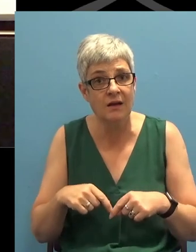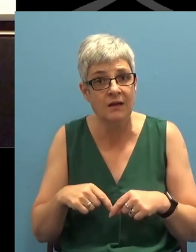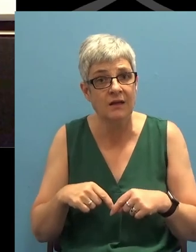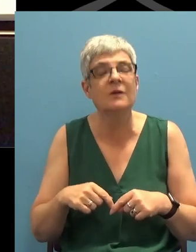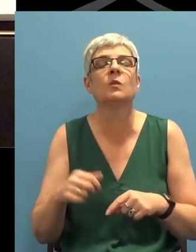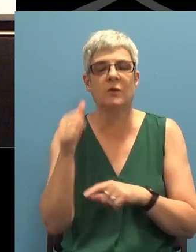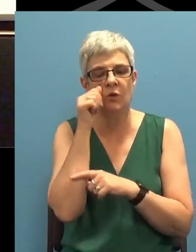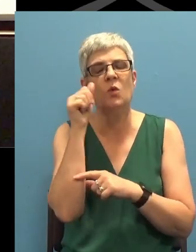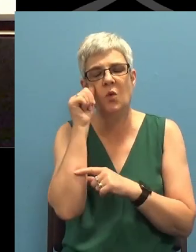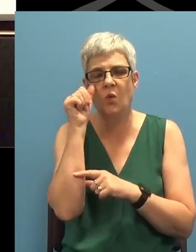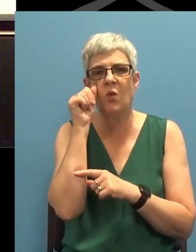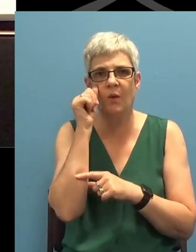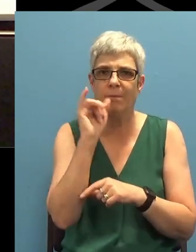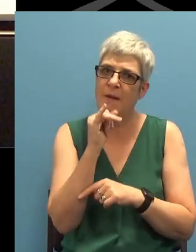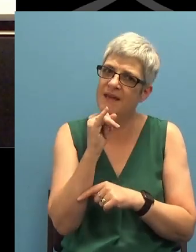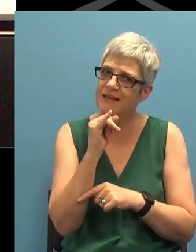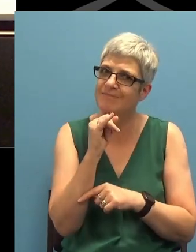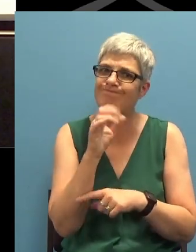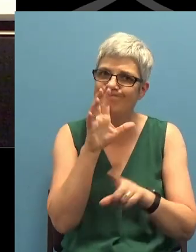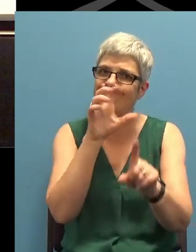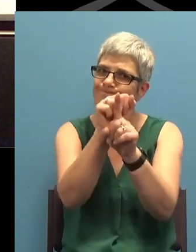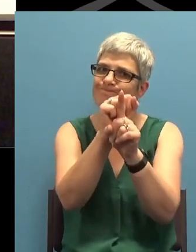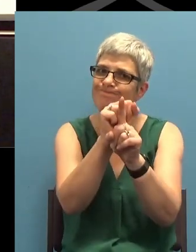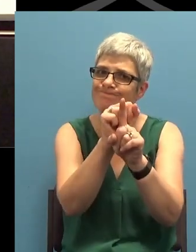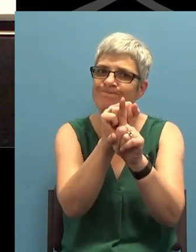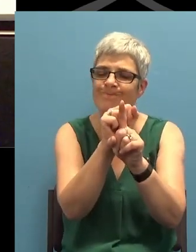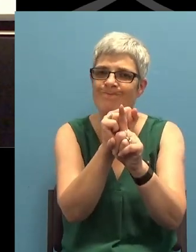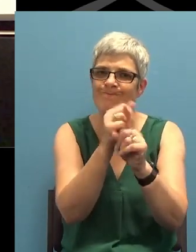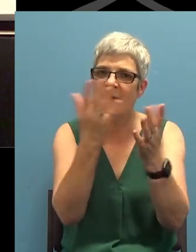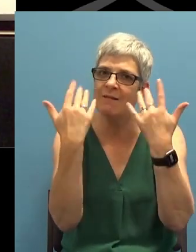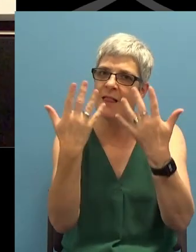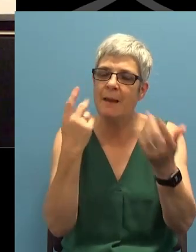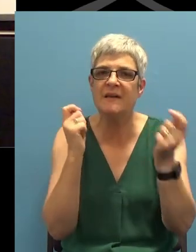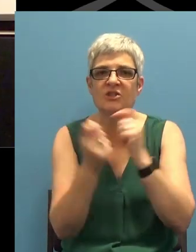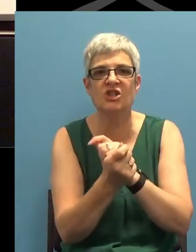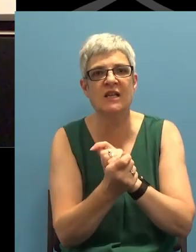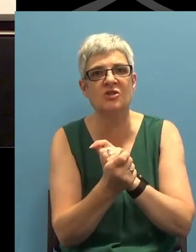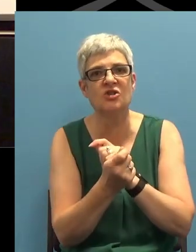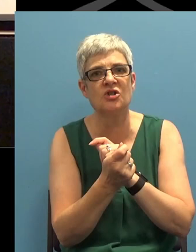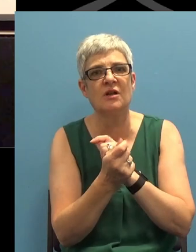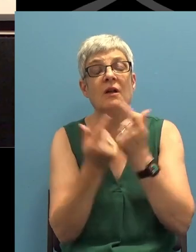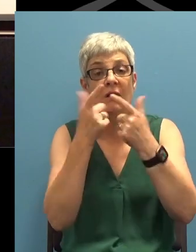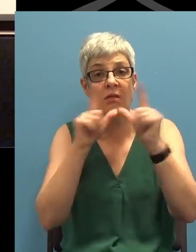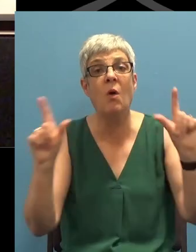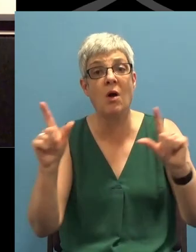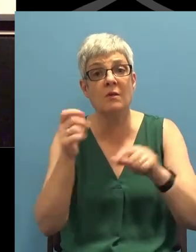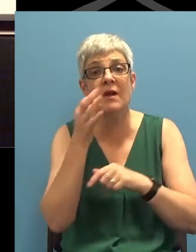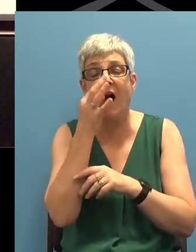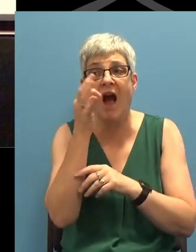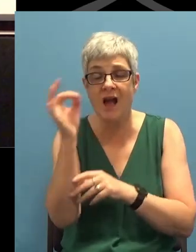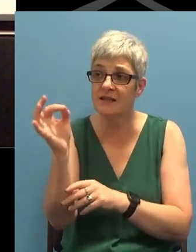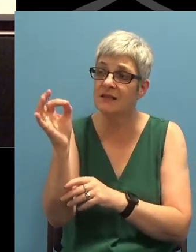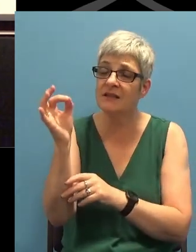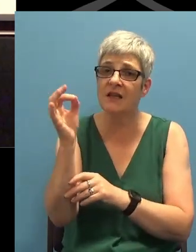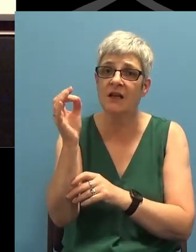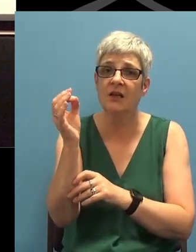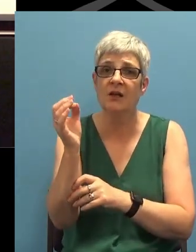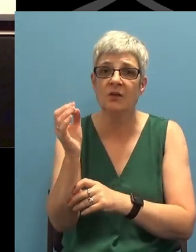we know that that too might be a symptom of global climate change. Lord, we just ask that you would keep it in our hearts